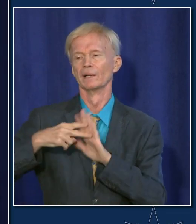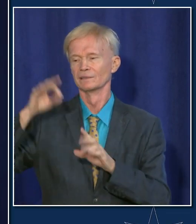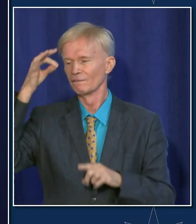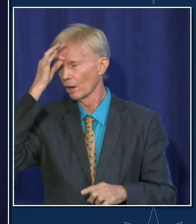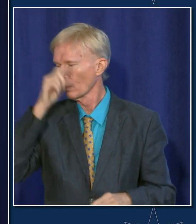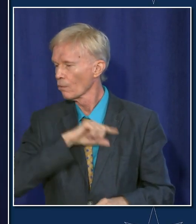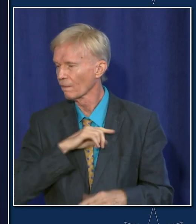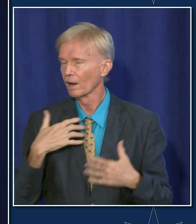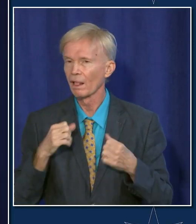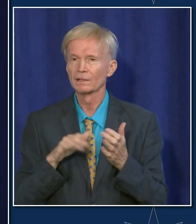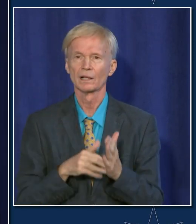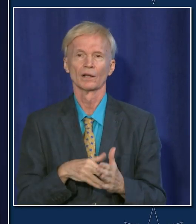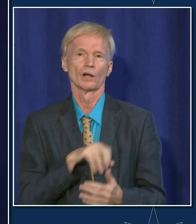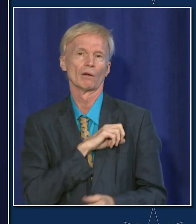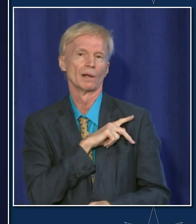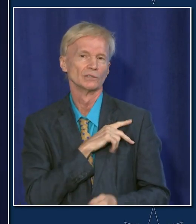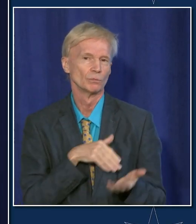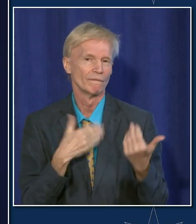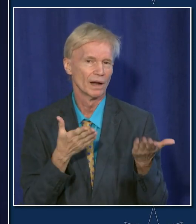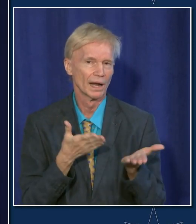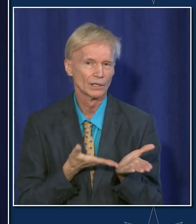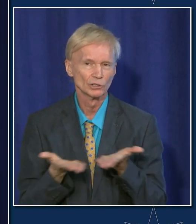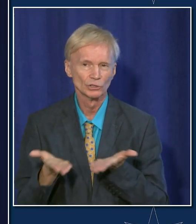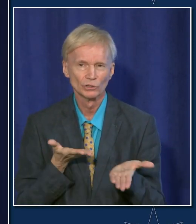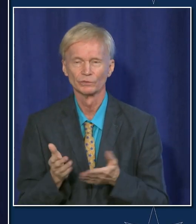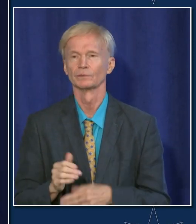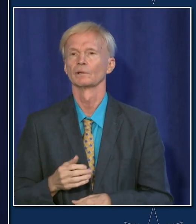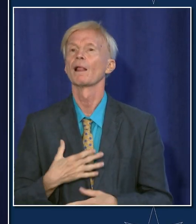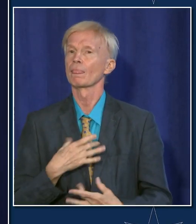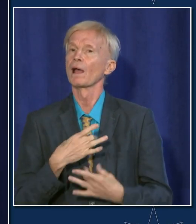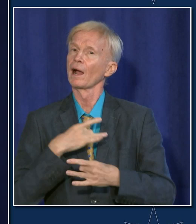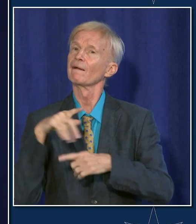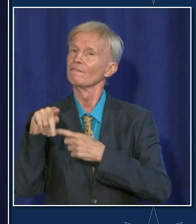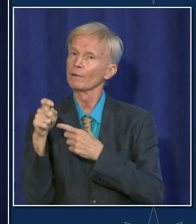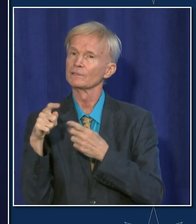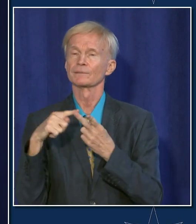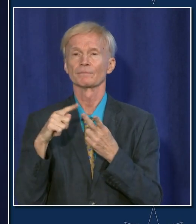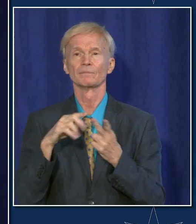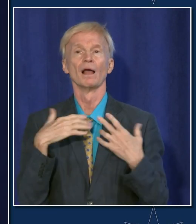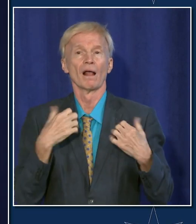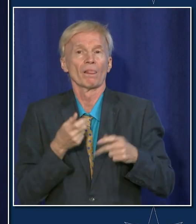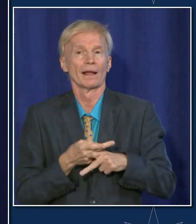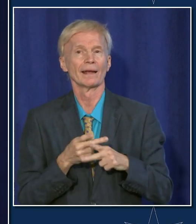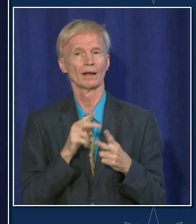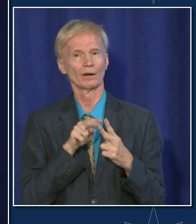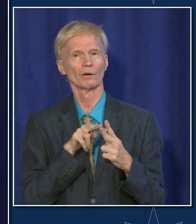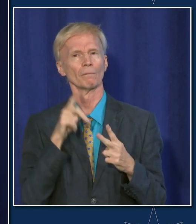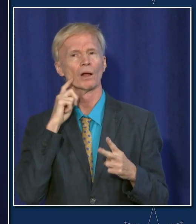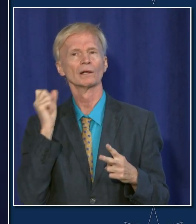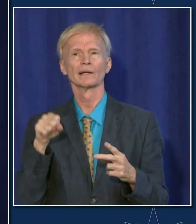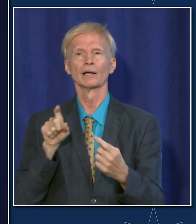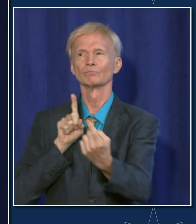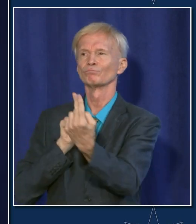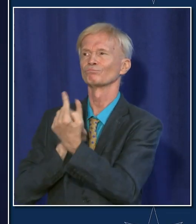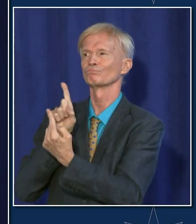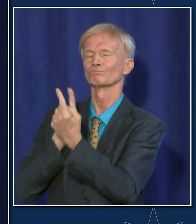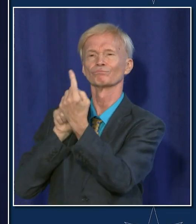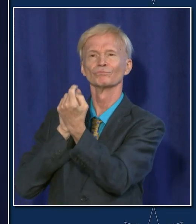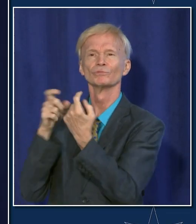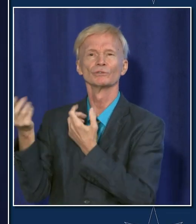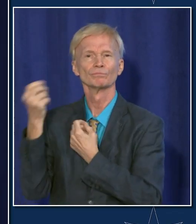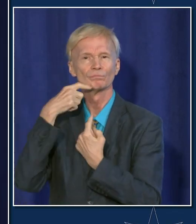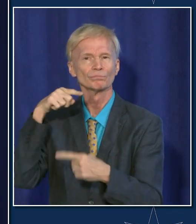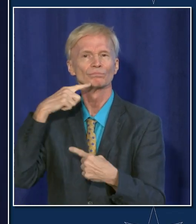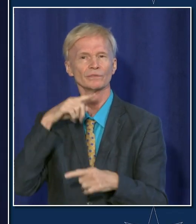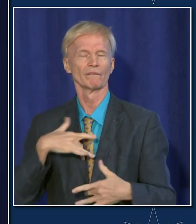centers, outpatient providers. We like people getting vaccinated in pharmacy and healthcare settings because they can ask questions and hopefully